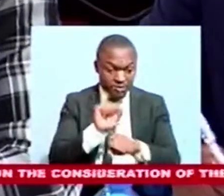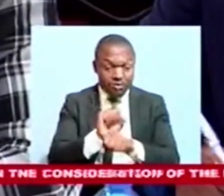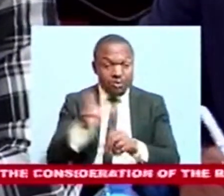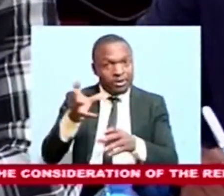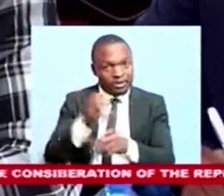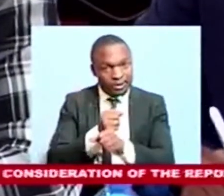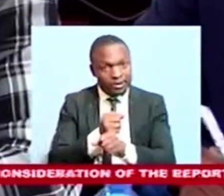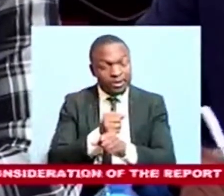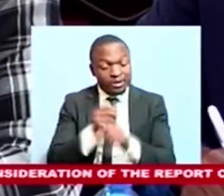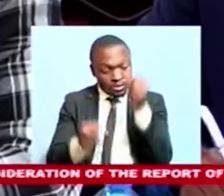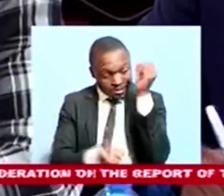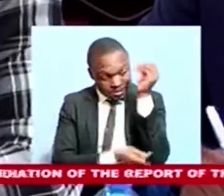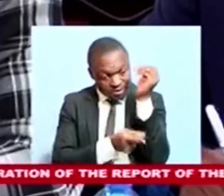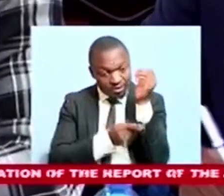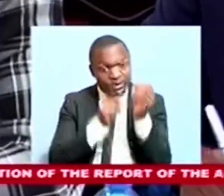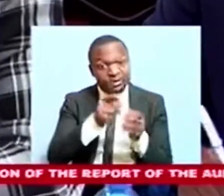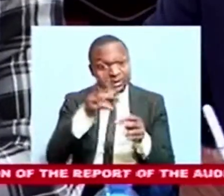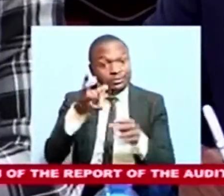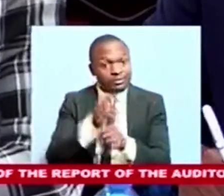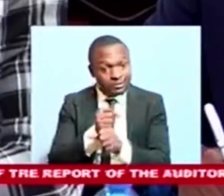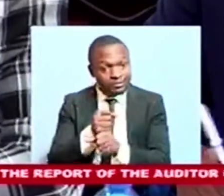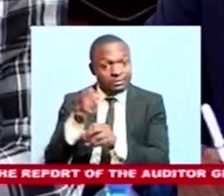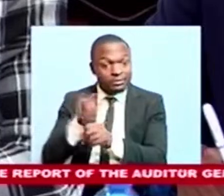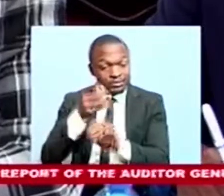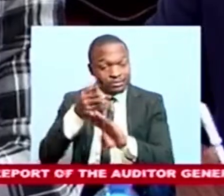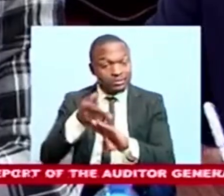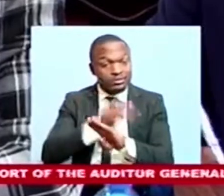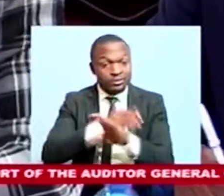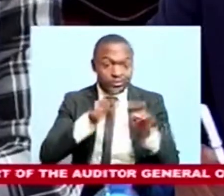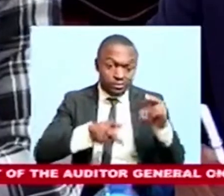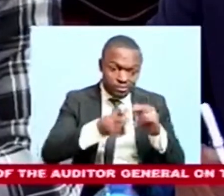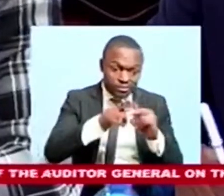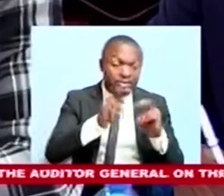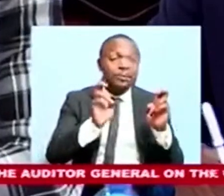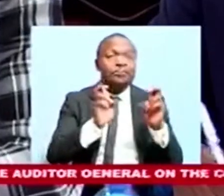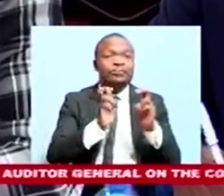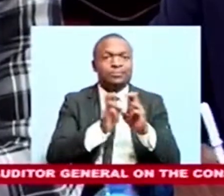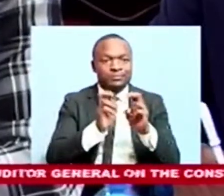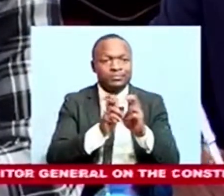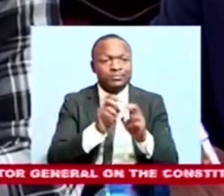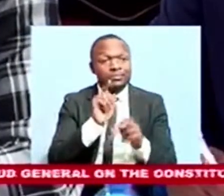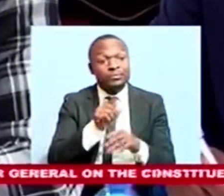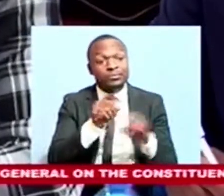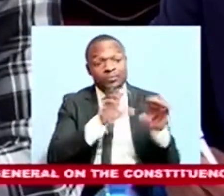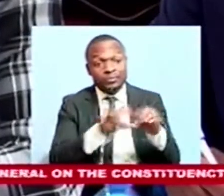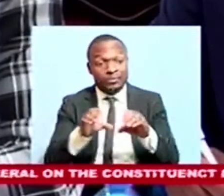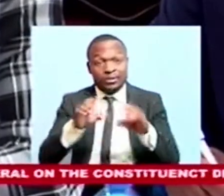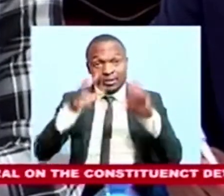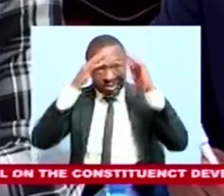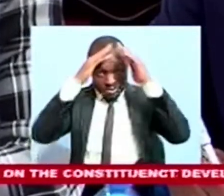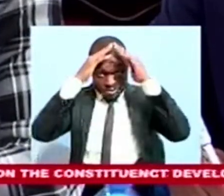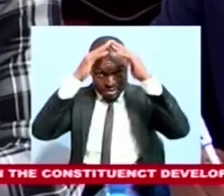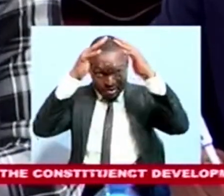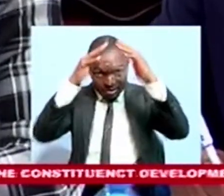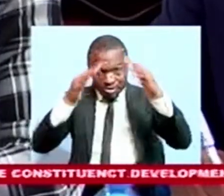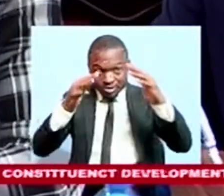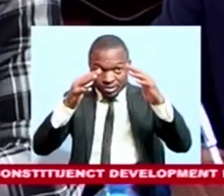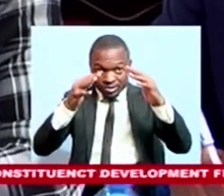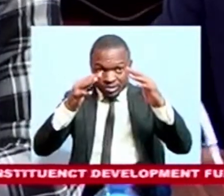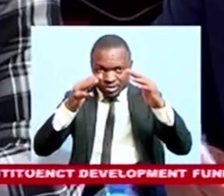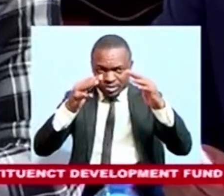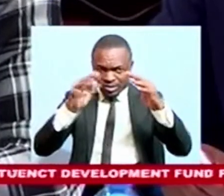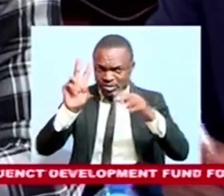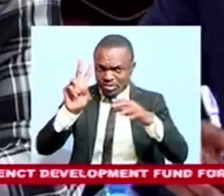gone in terms of before we terminated the contract, he had done roofing up to